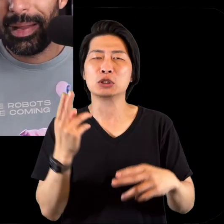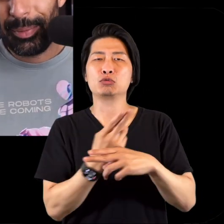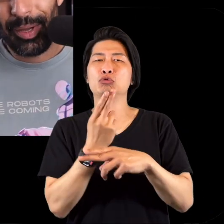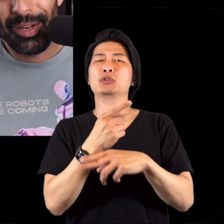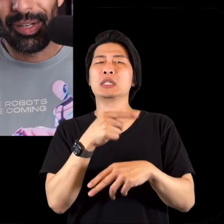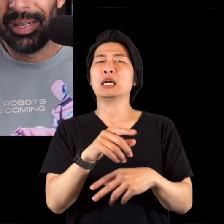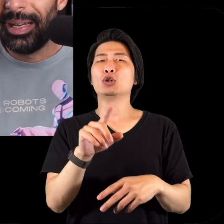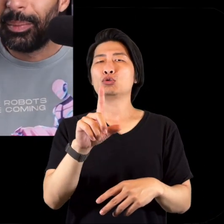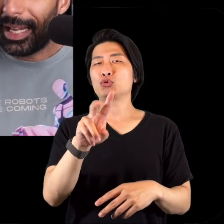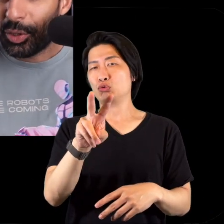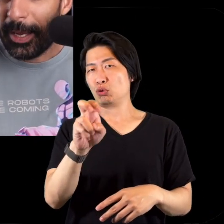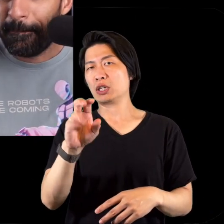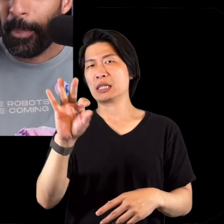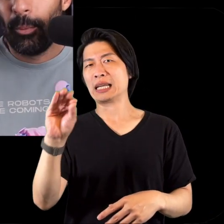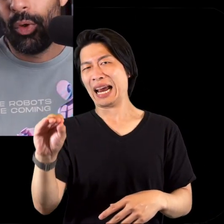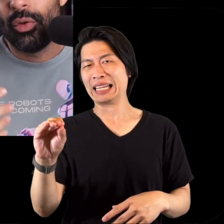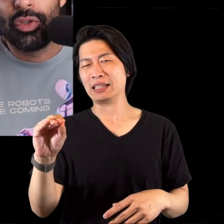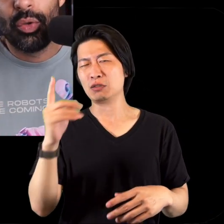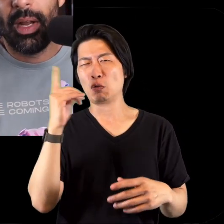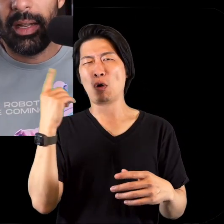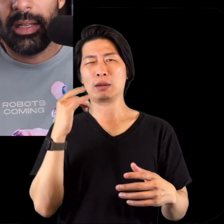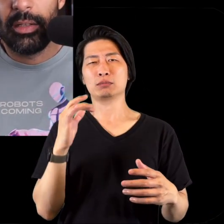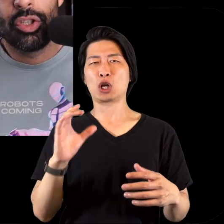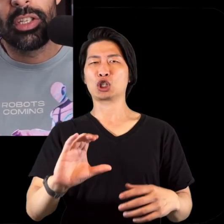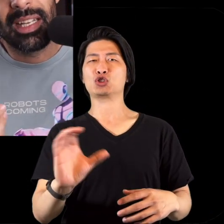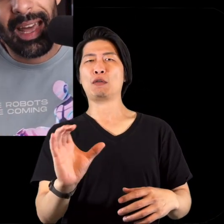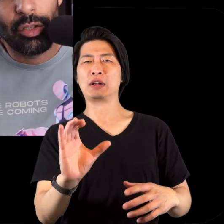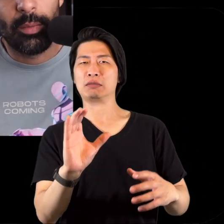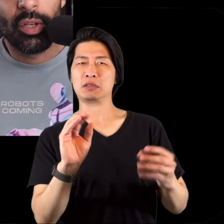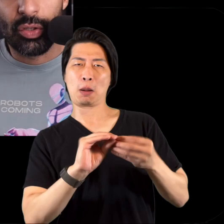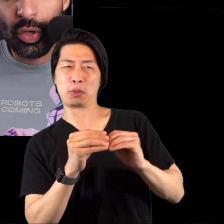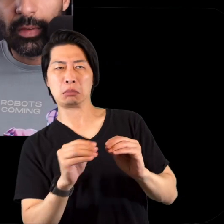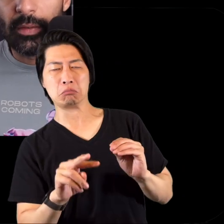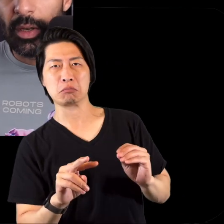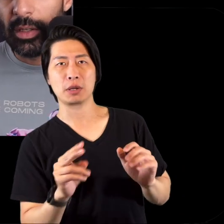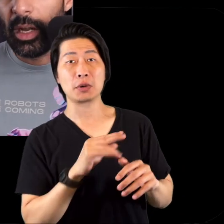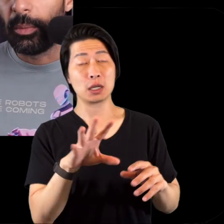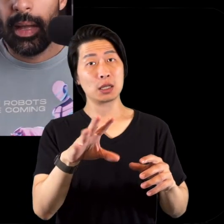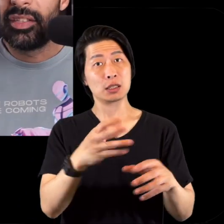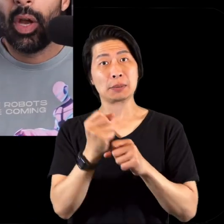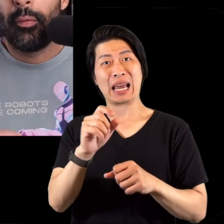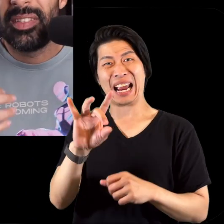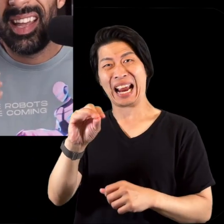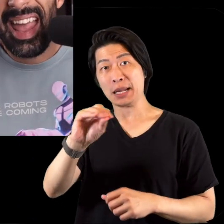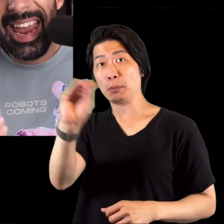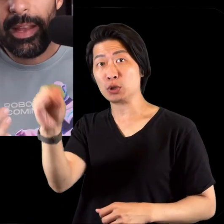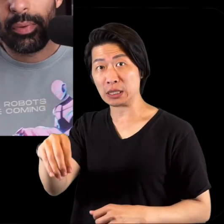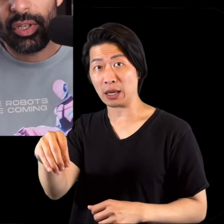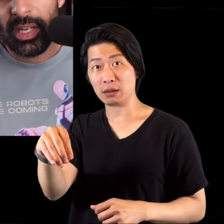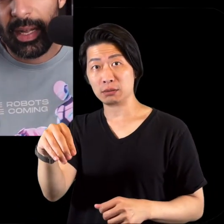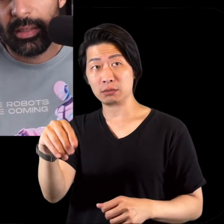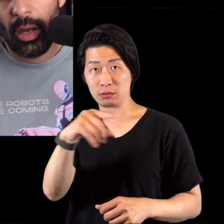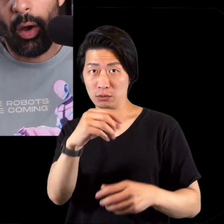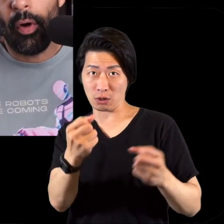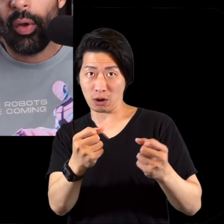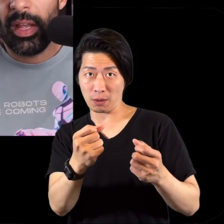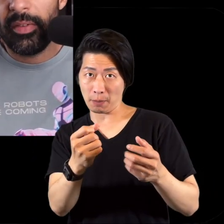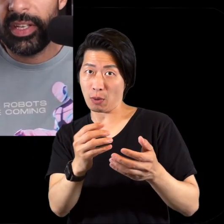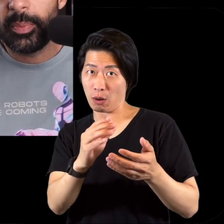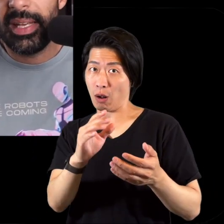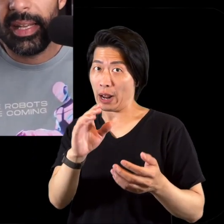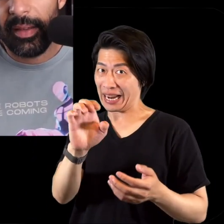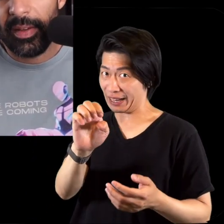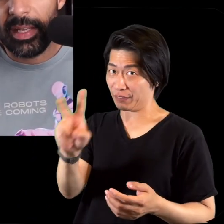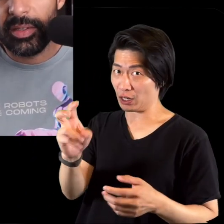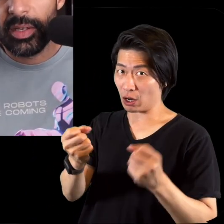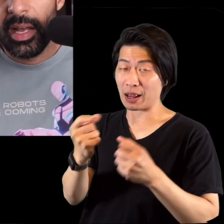going to be more people here, but that's okay. We'll use 290 just again to be conservative on the number. And so if we take 80% of all